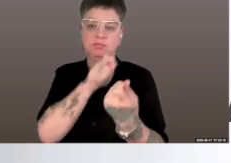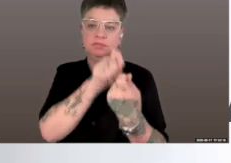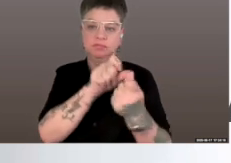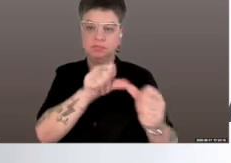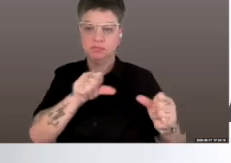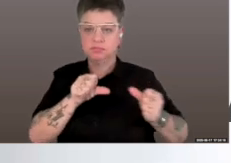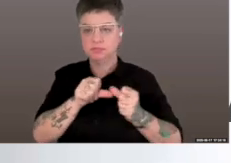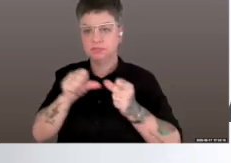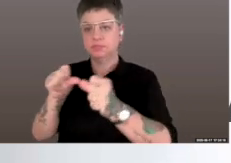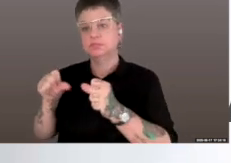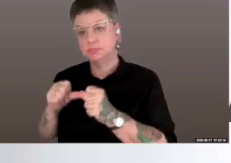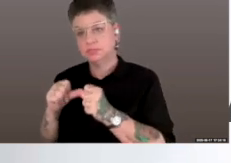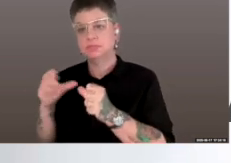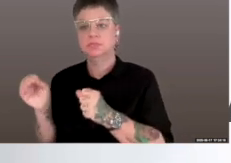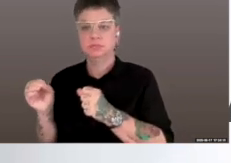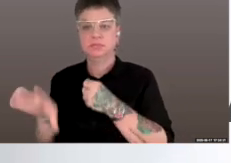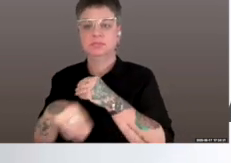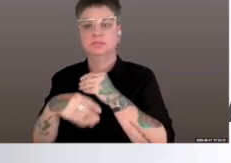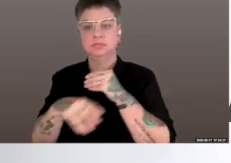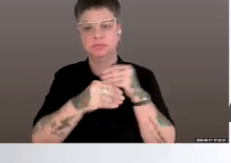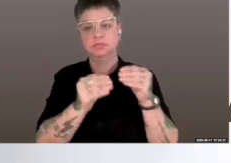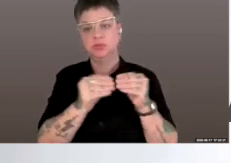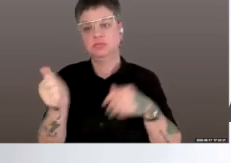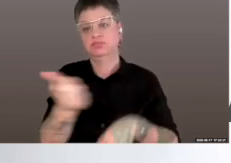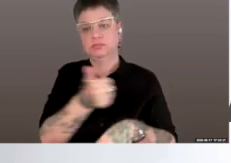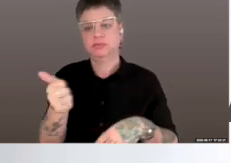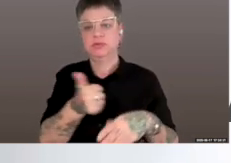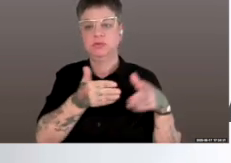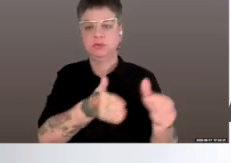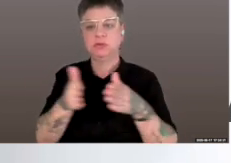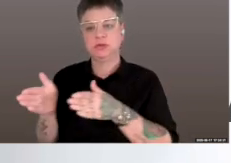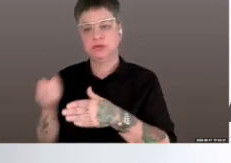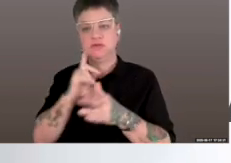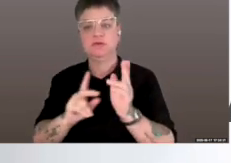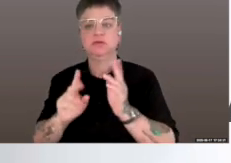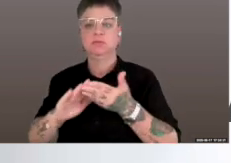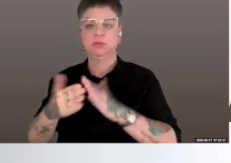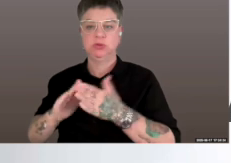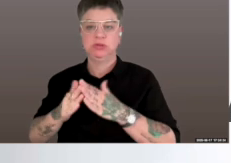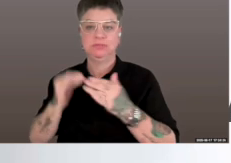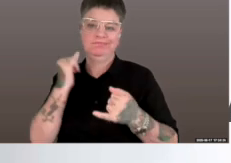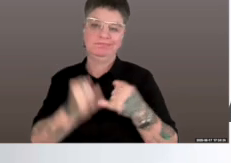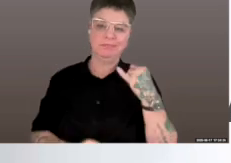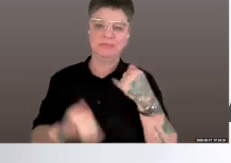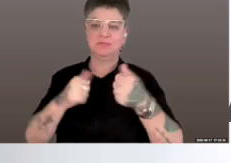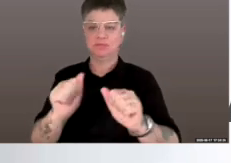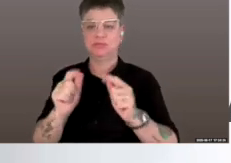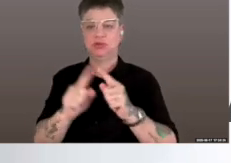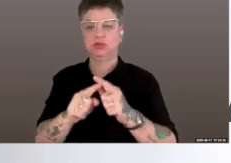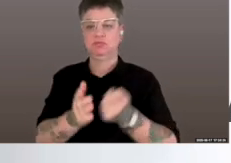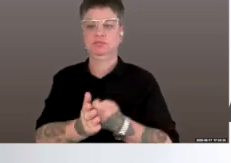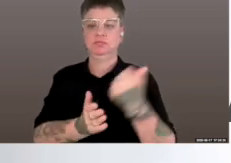the transportation needs of Californians living in disadvantaged and low-income communities, and were developed